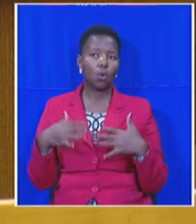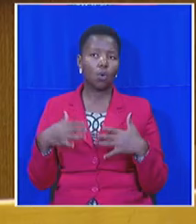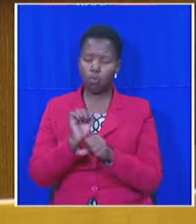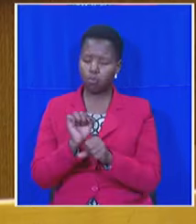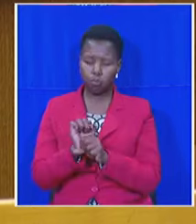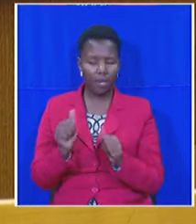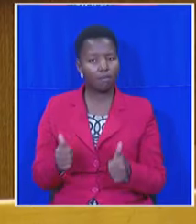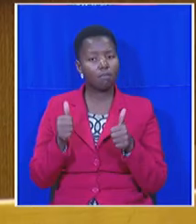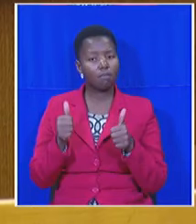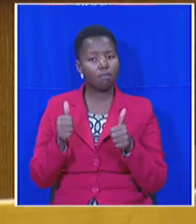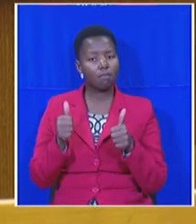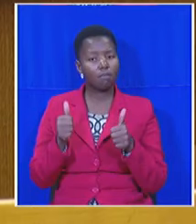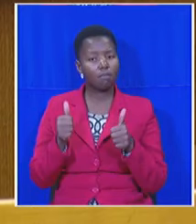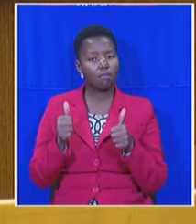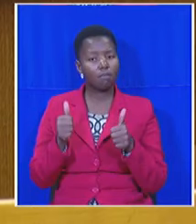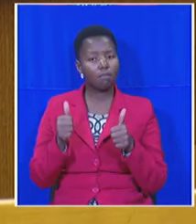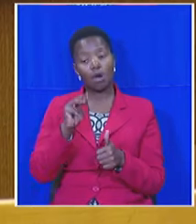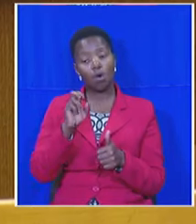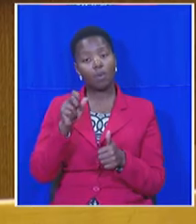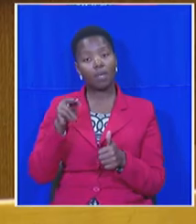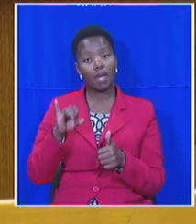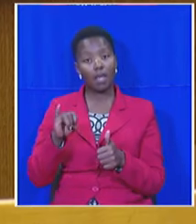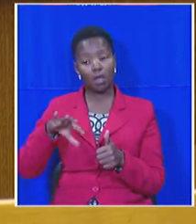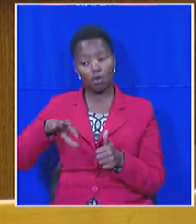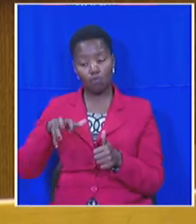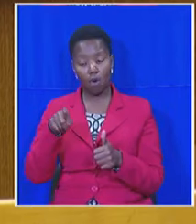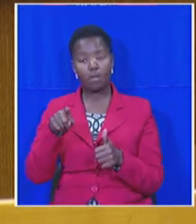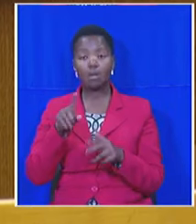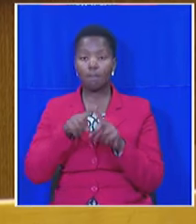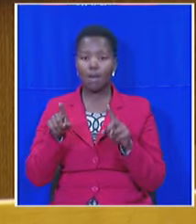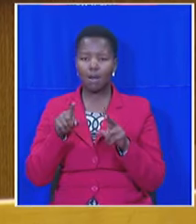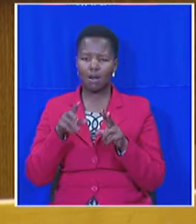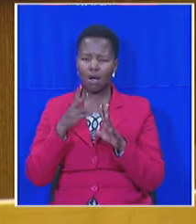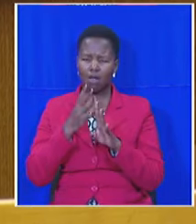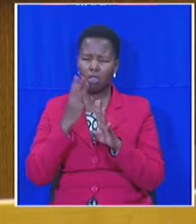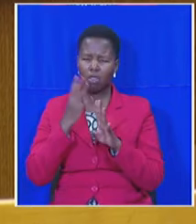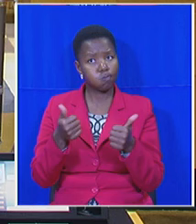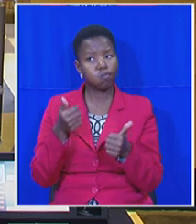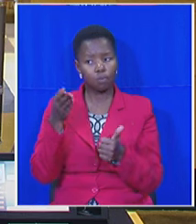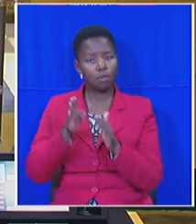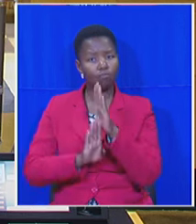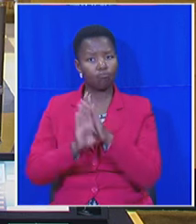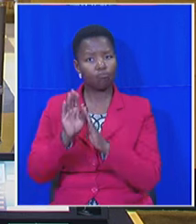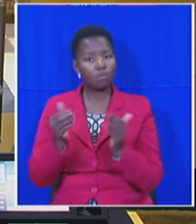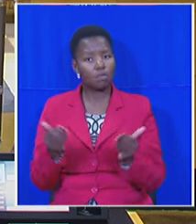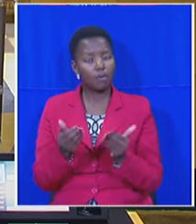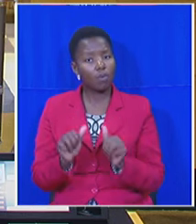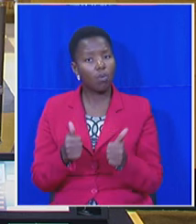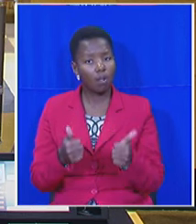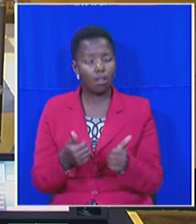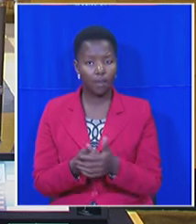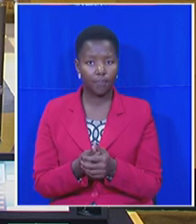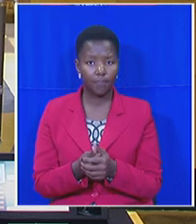One of the challenges they experience is the very long queues, and that is as a result of services.